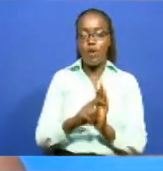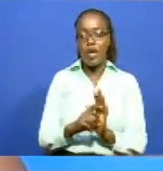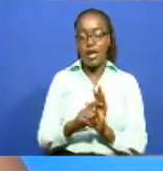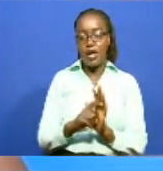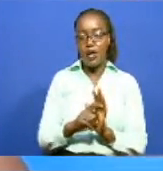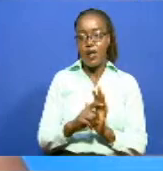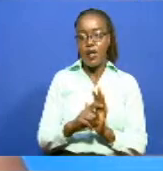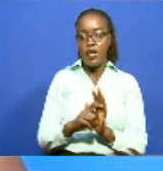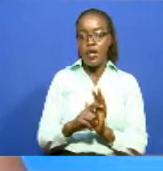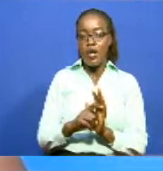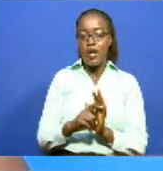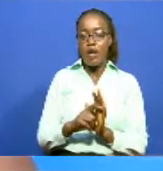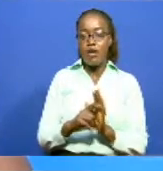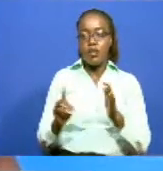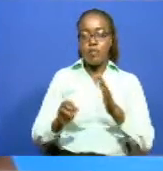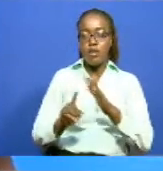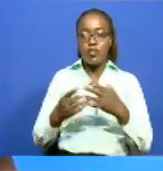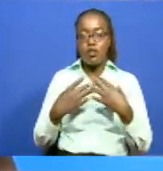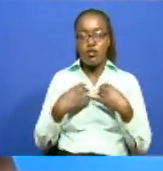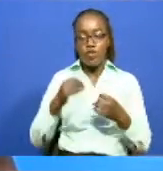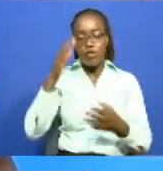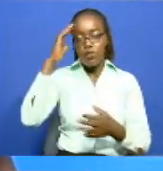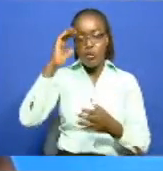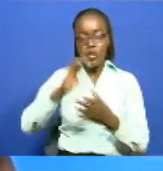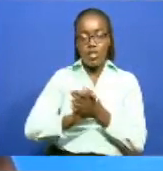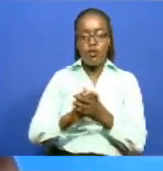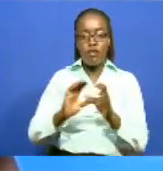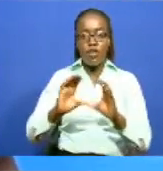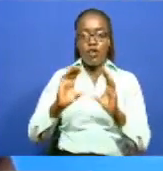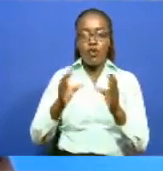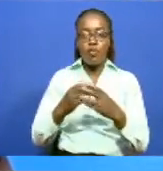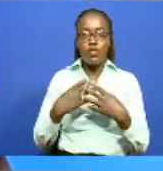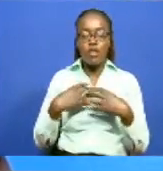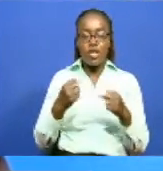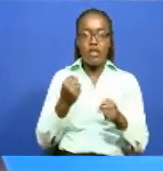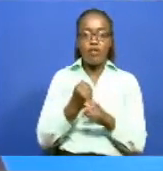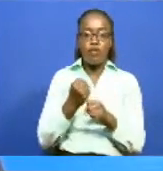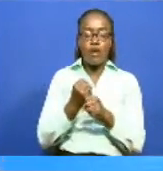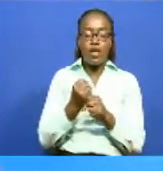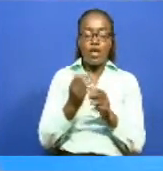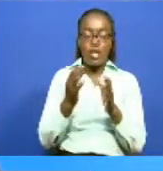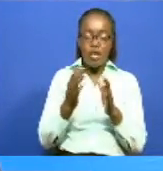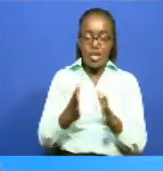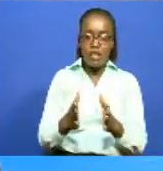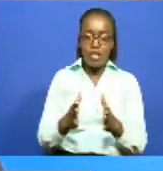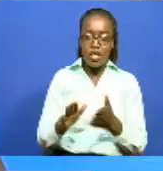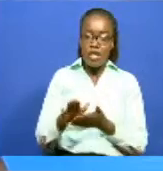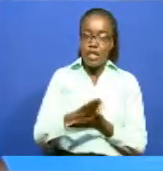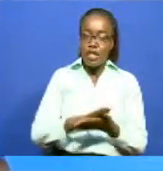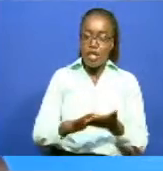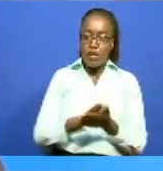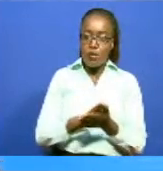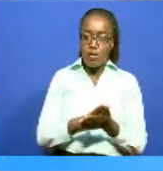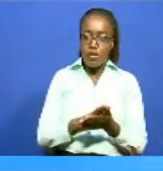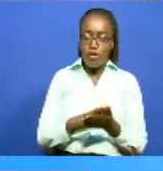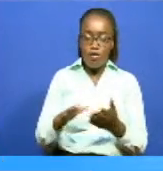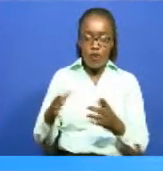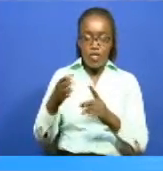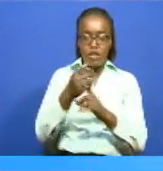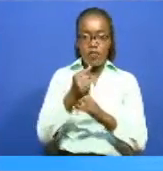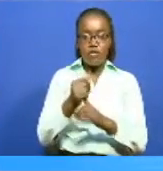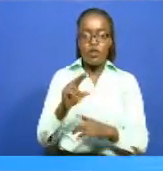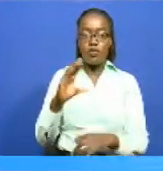as a Ministry of Health, we do believe that community health workers do form the base platform of achieving the UHC